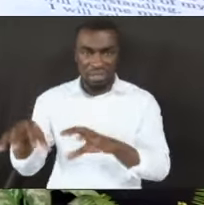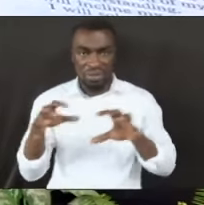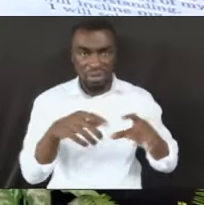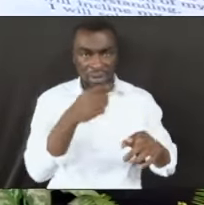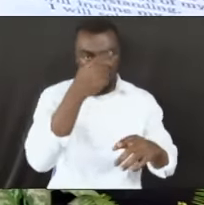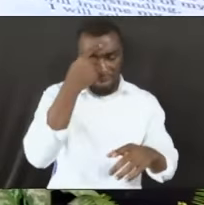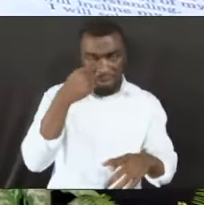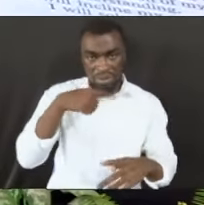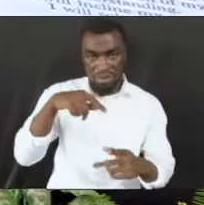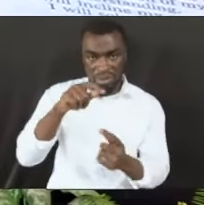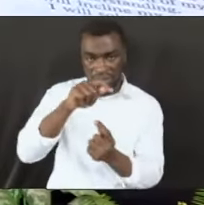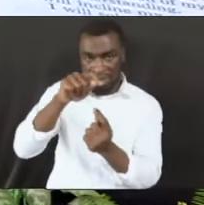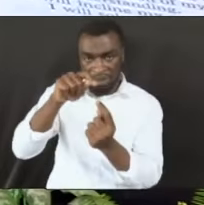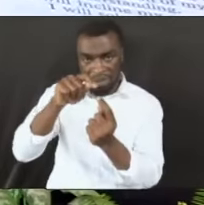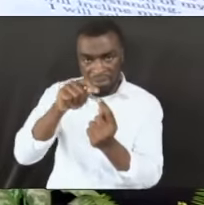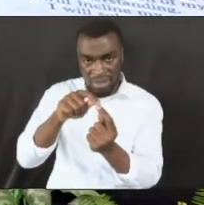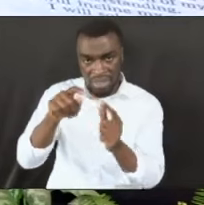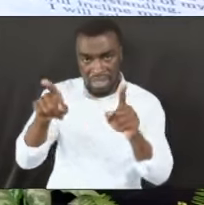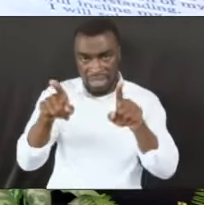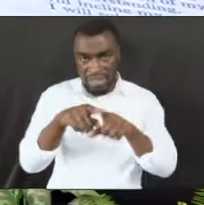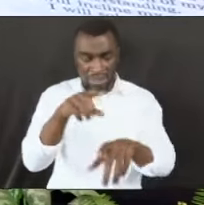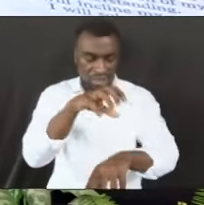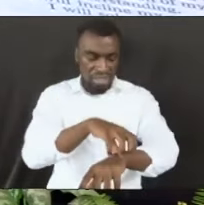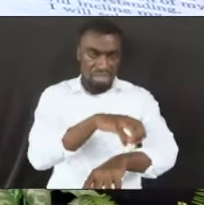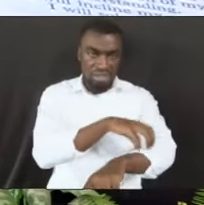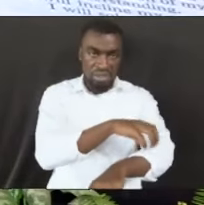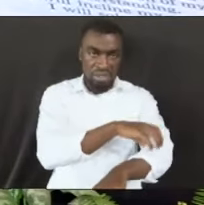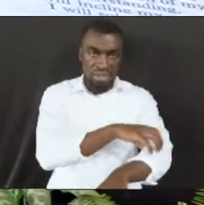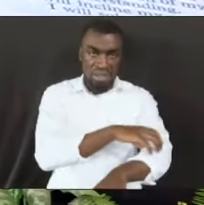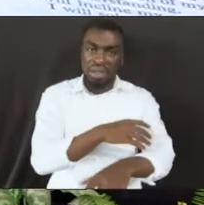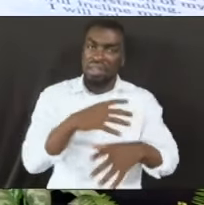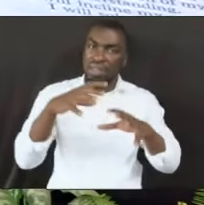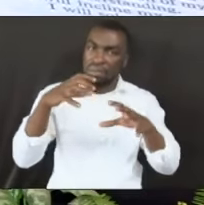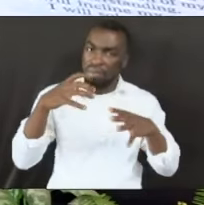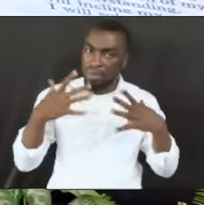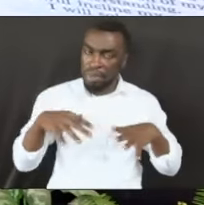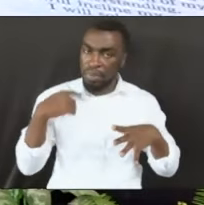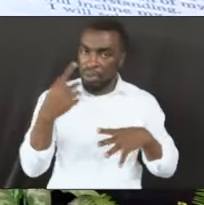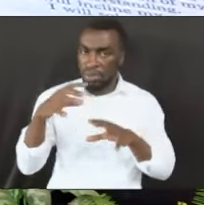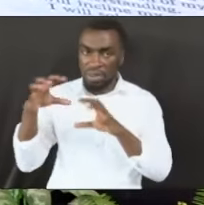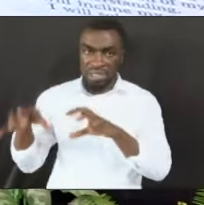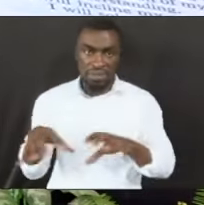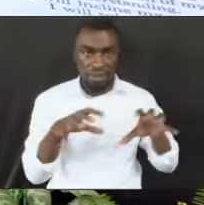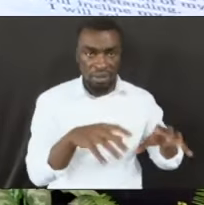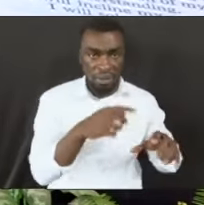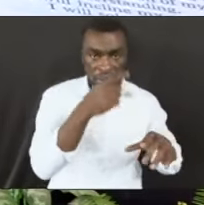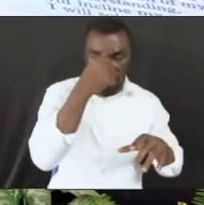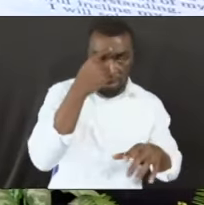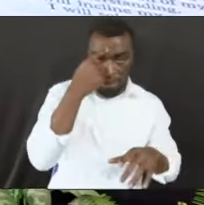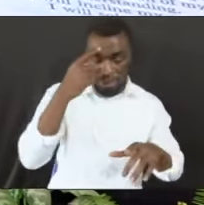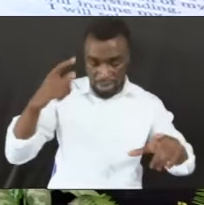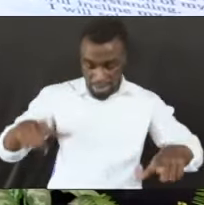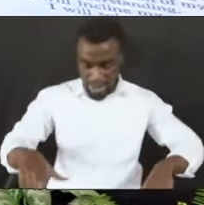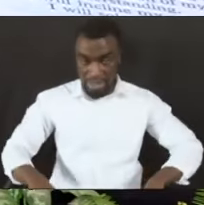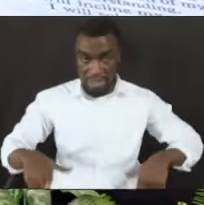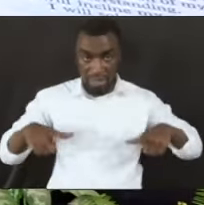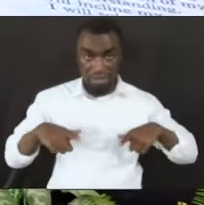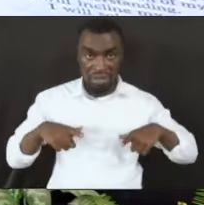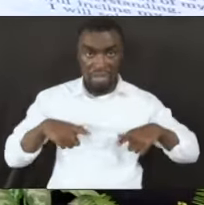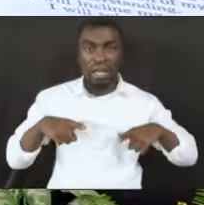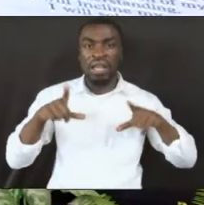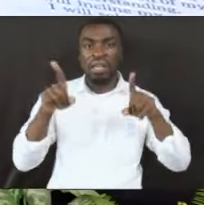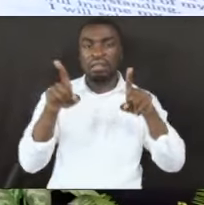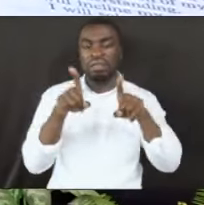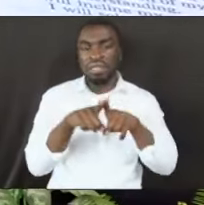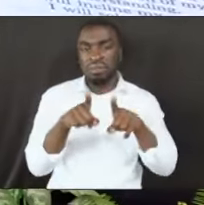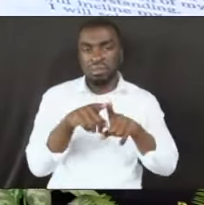Job. Yes, there are those ones who are suffering because they have lived a life like Job. There are